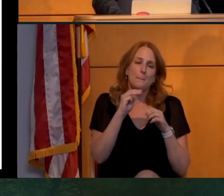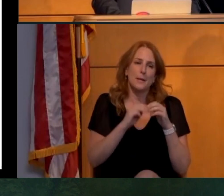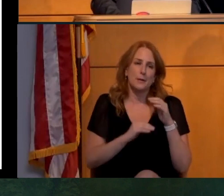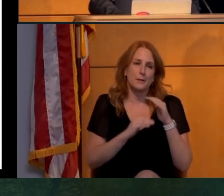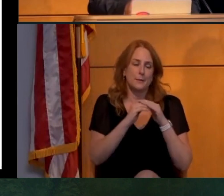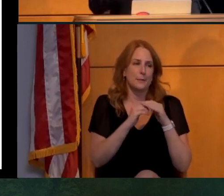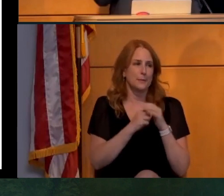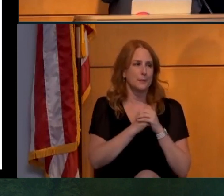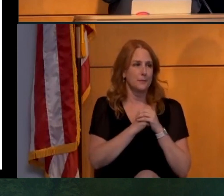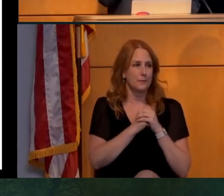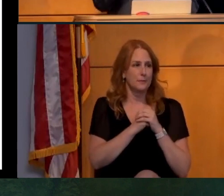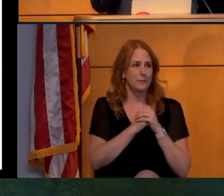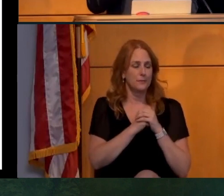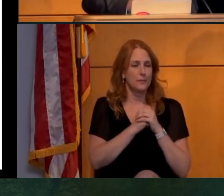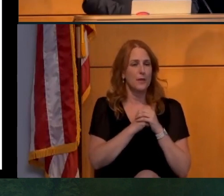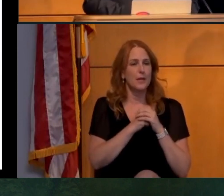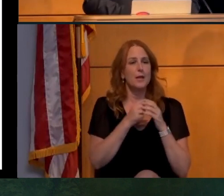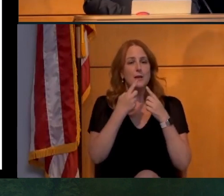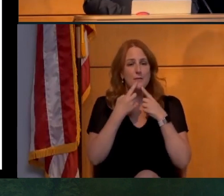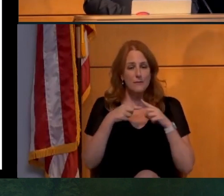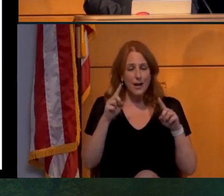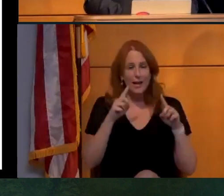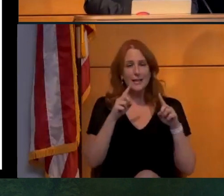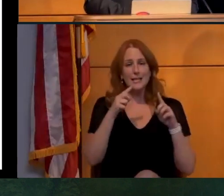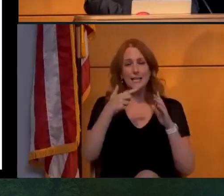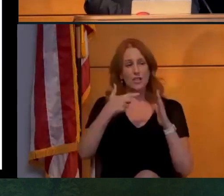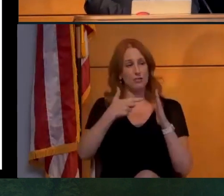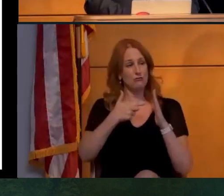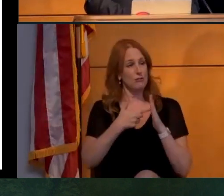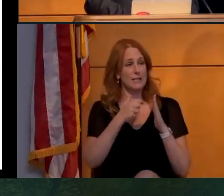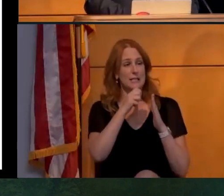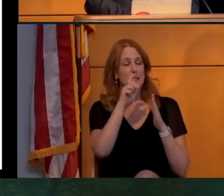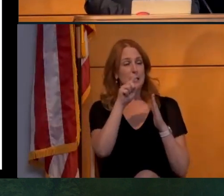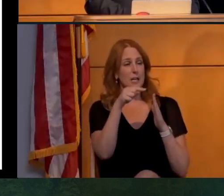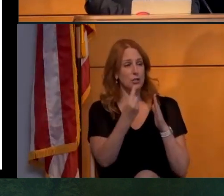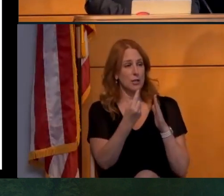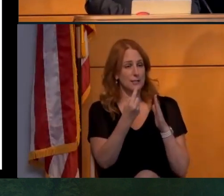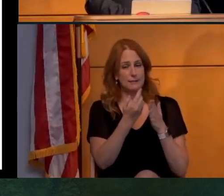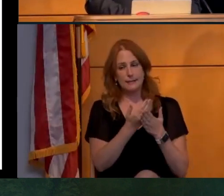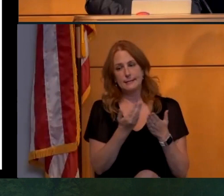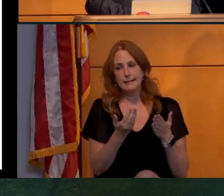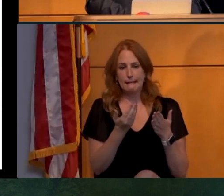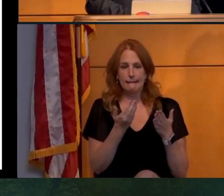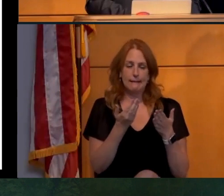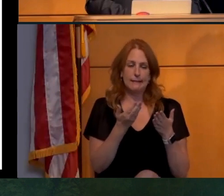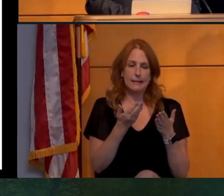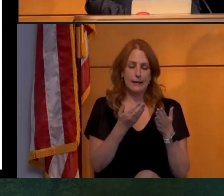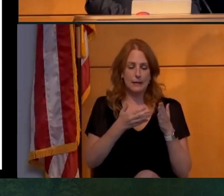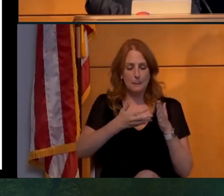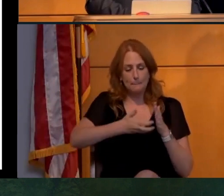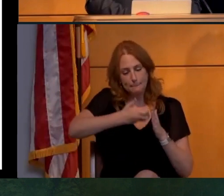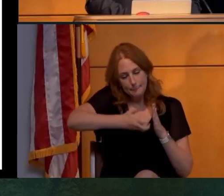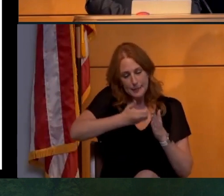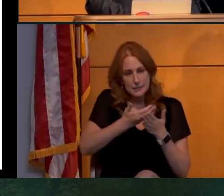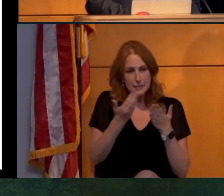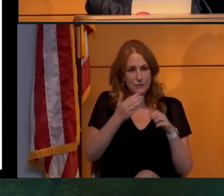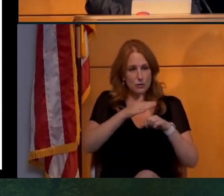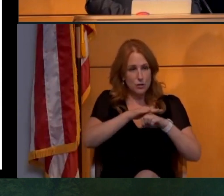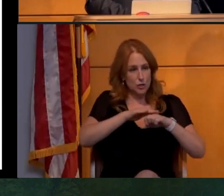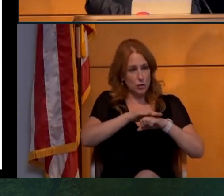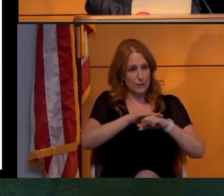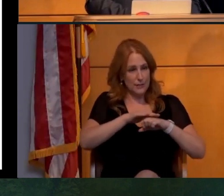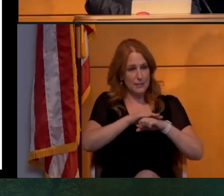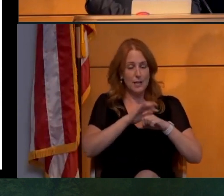and energy. Finally, the drill is not just this thing that brings stuff to the surface. It's also a